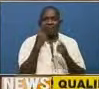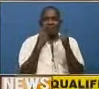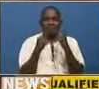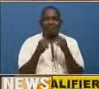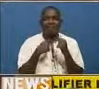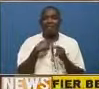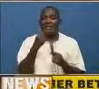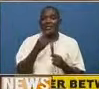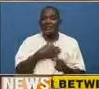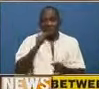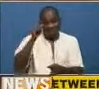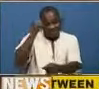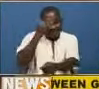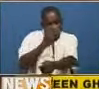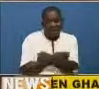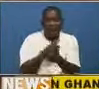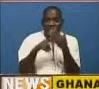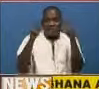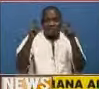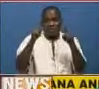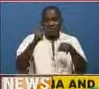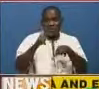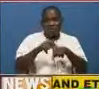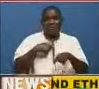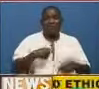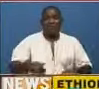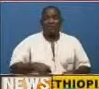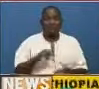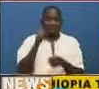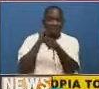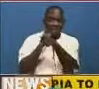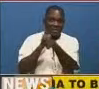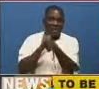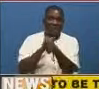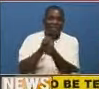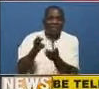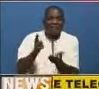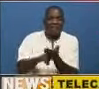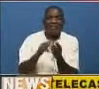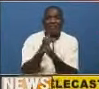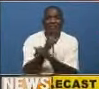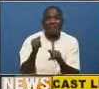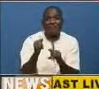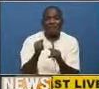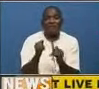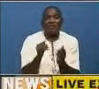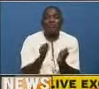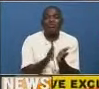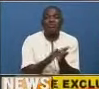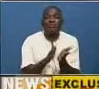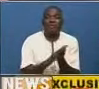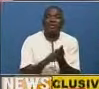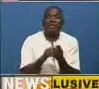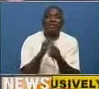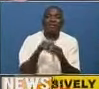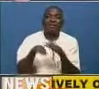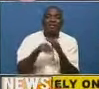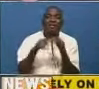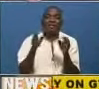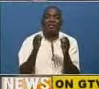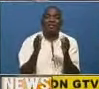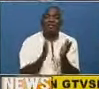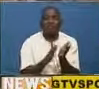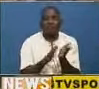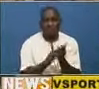I'll tell him what happened when I was young. Rita enrolled at the Independence Avenue 2 Basic Cluster